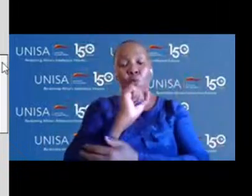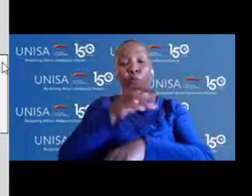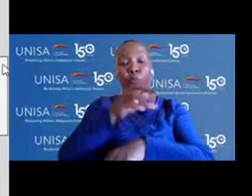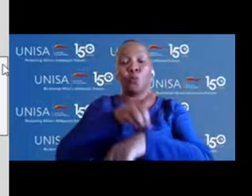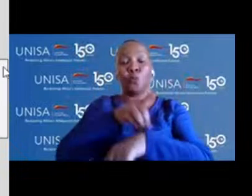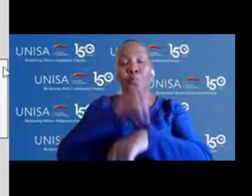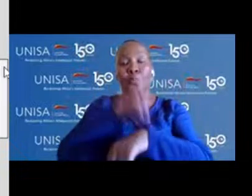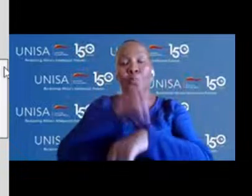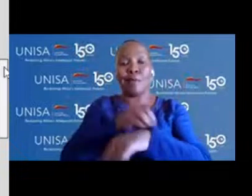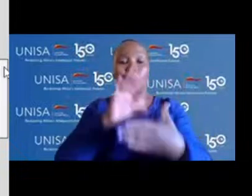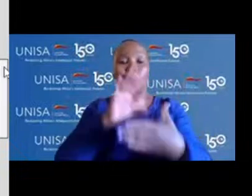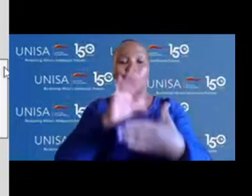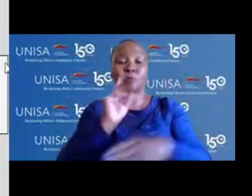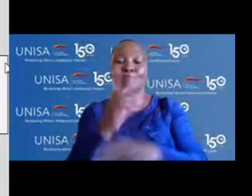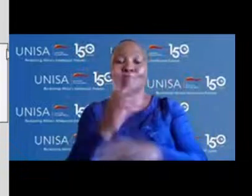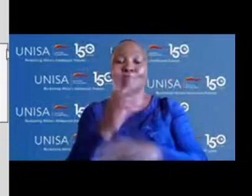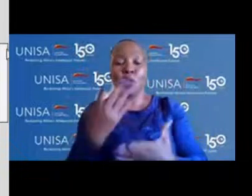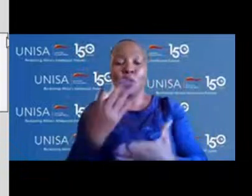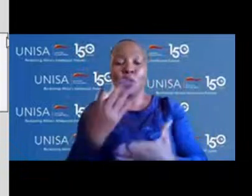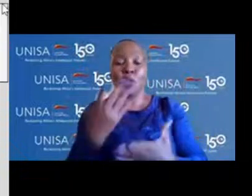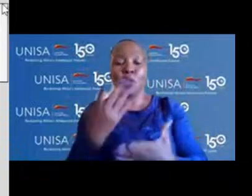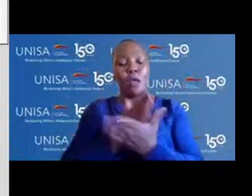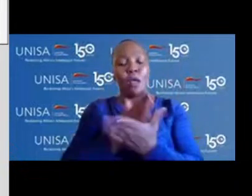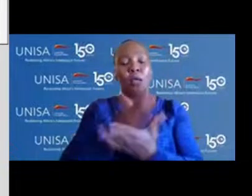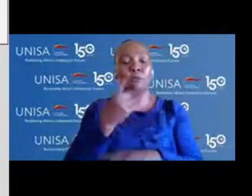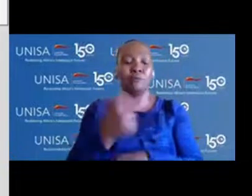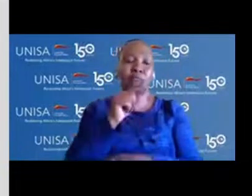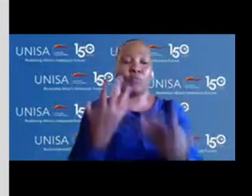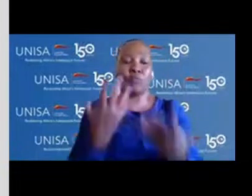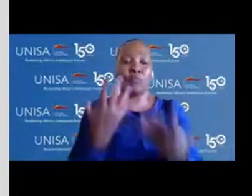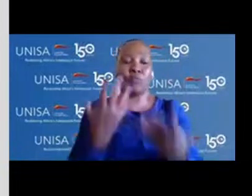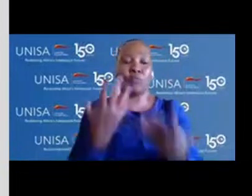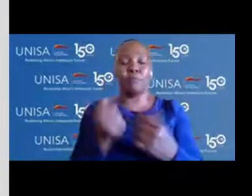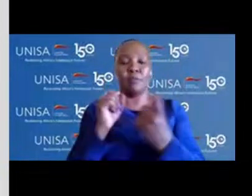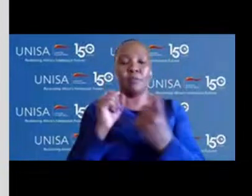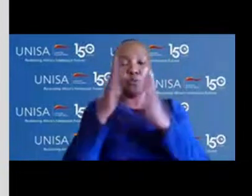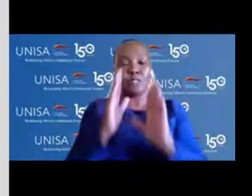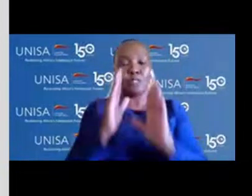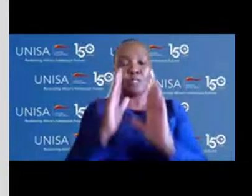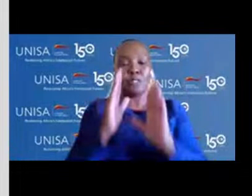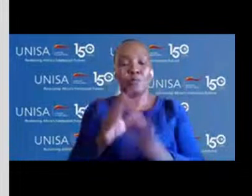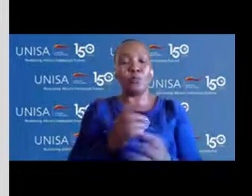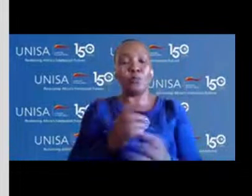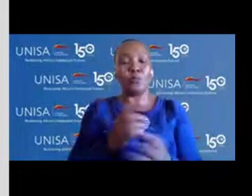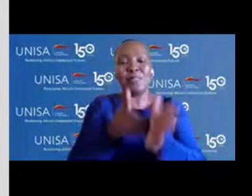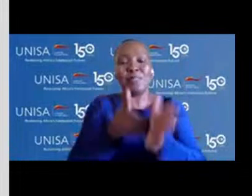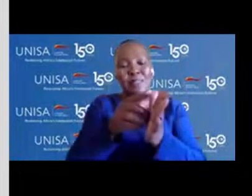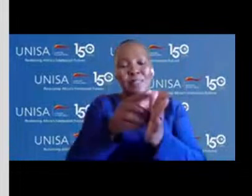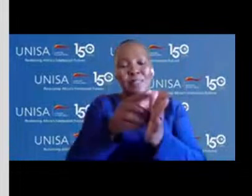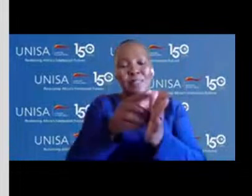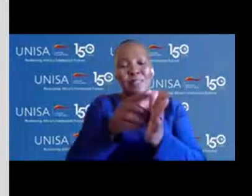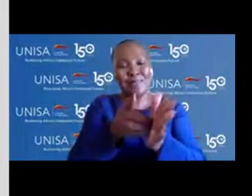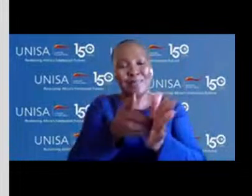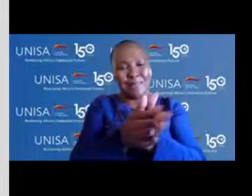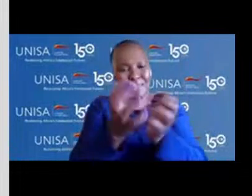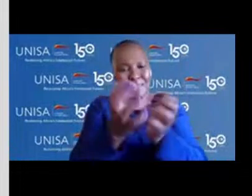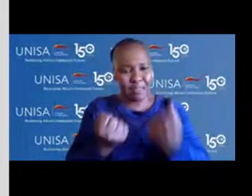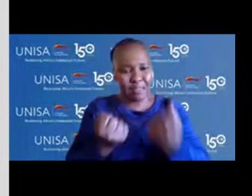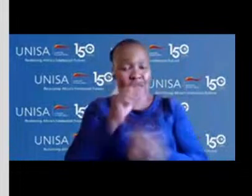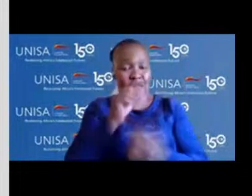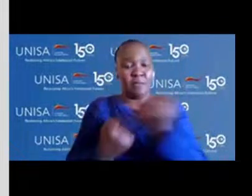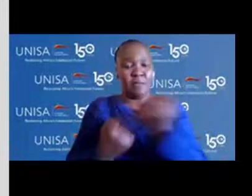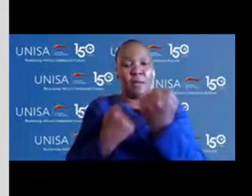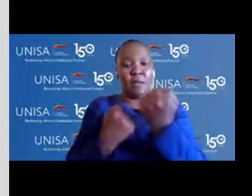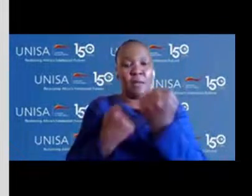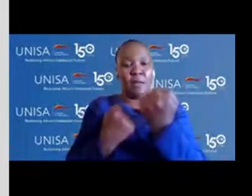this is to ensure that we have students who deserve this support. In the past,